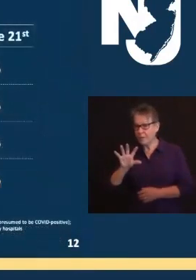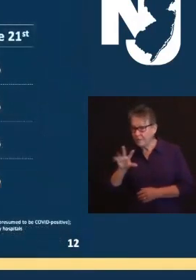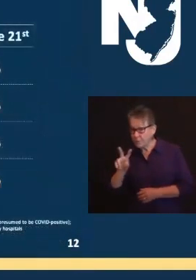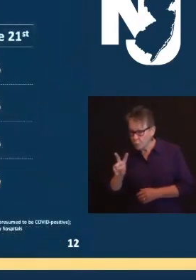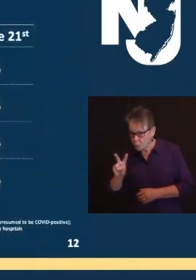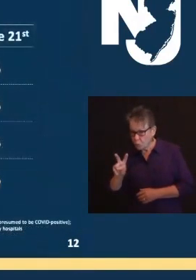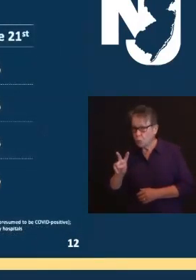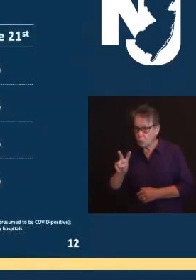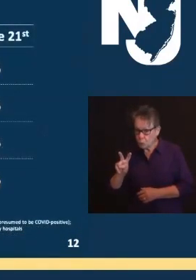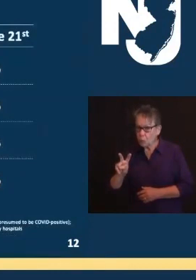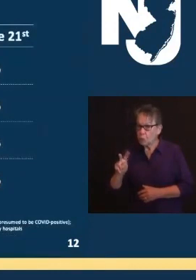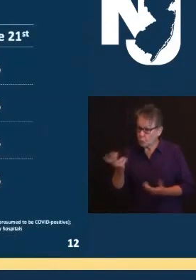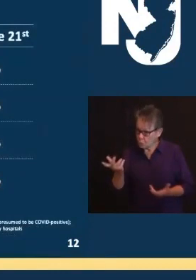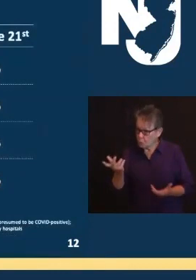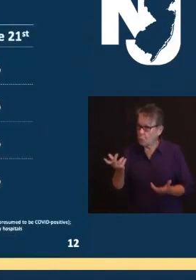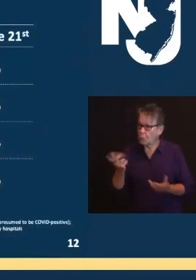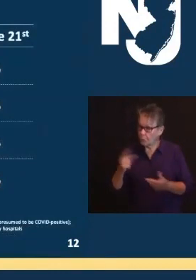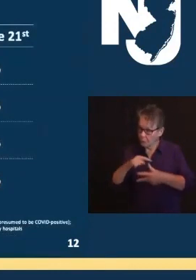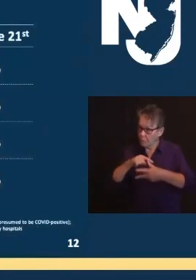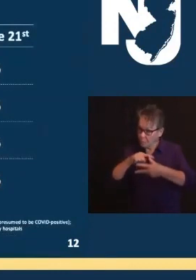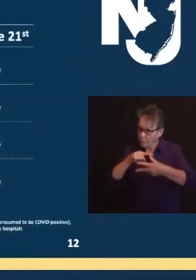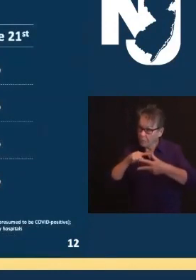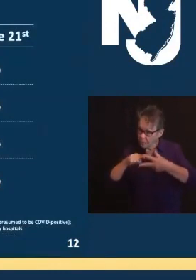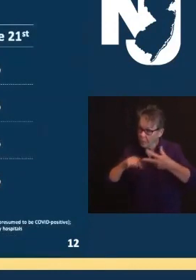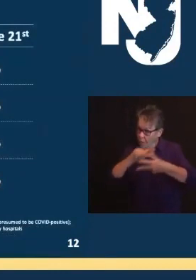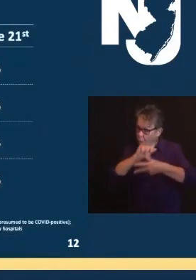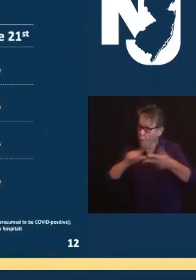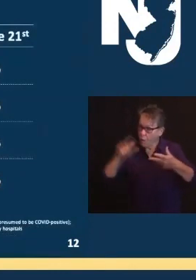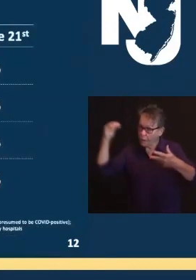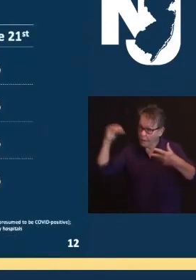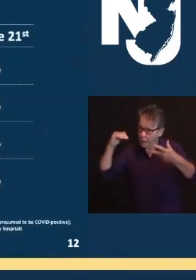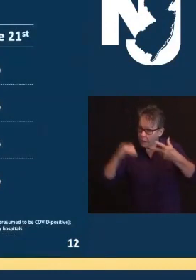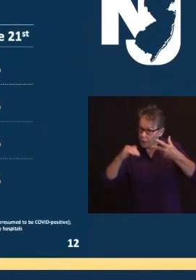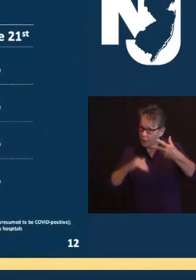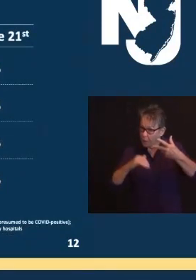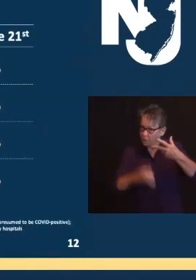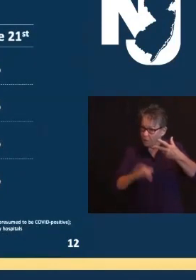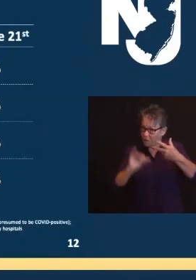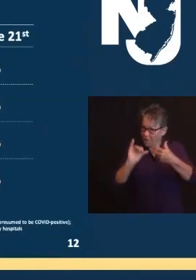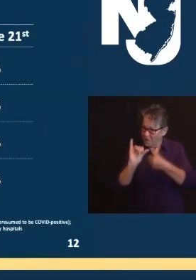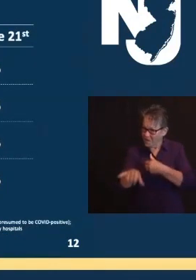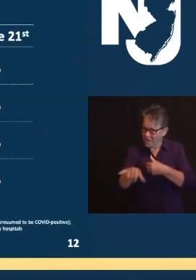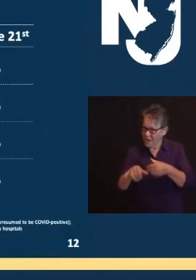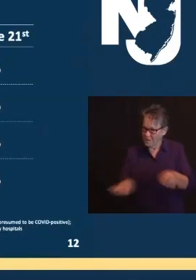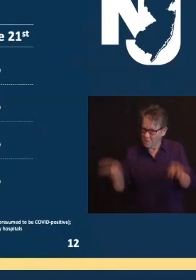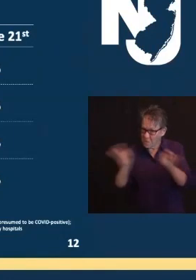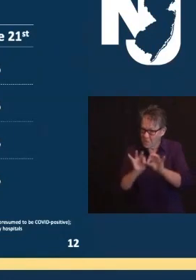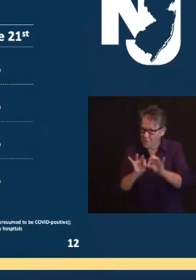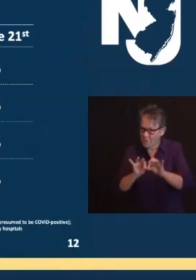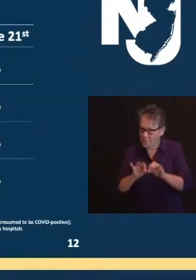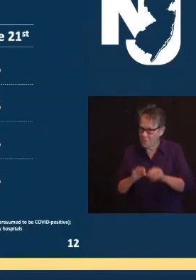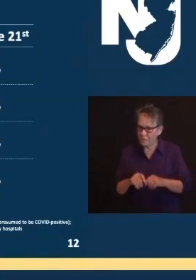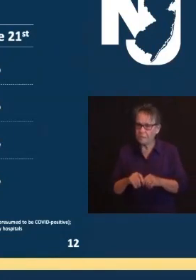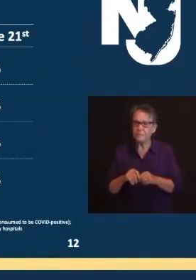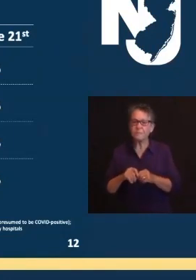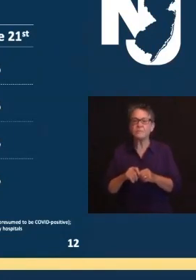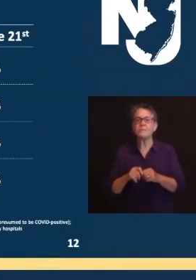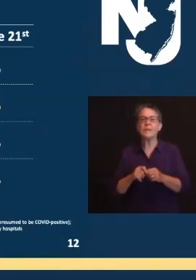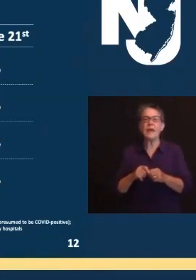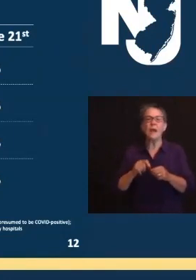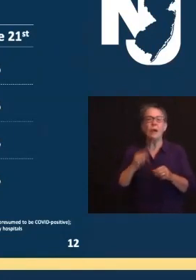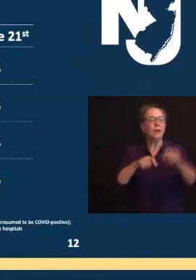decreased across the weekend. And as we look across the past 2 weeks on that right column, we see that the numbers in our hospitals have continued